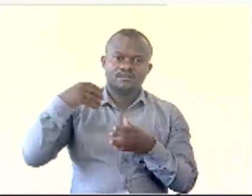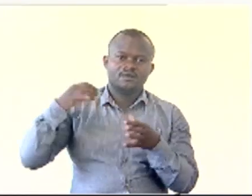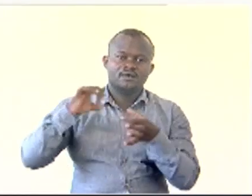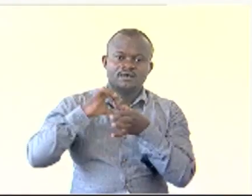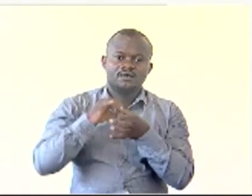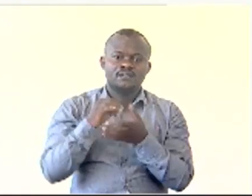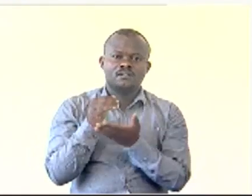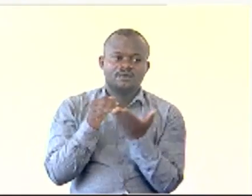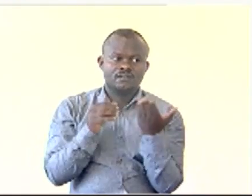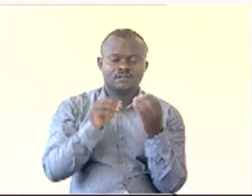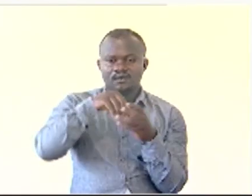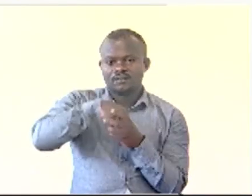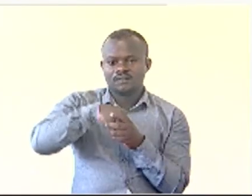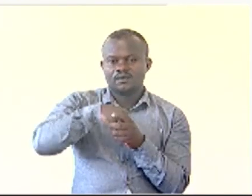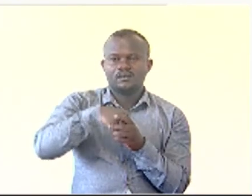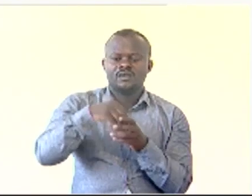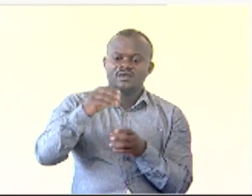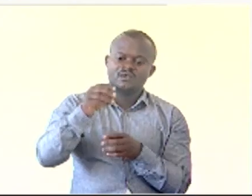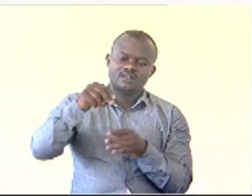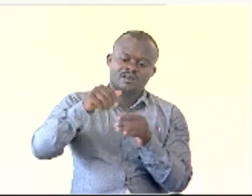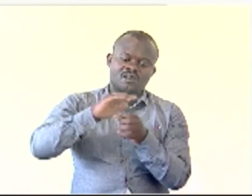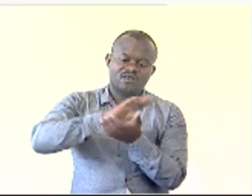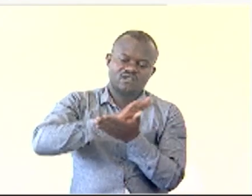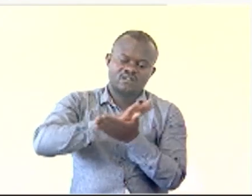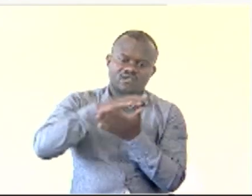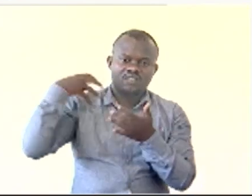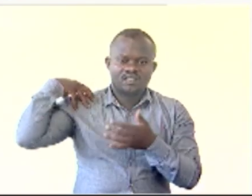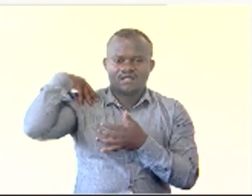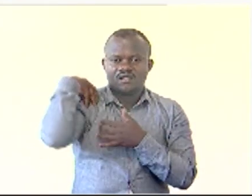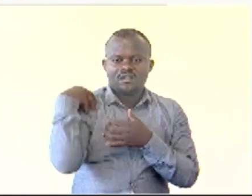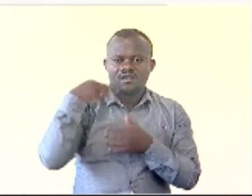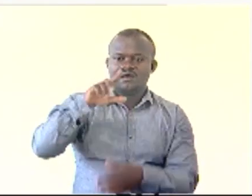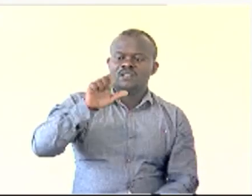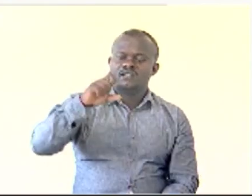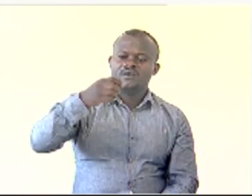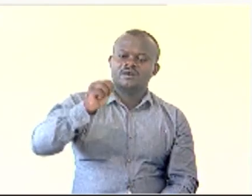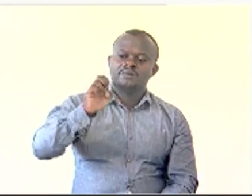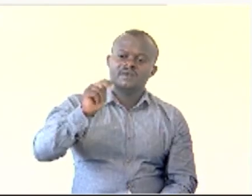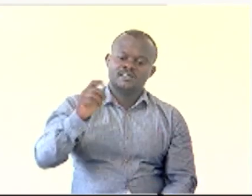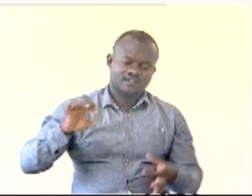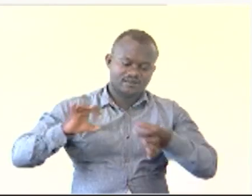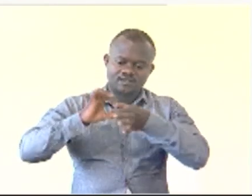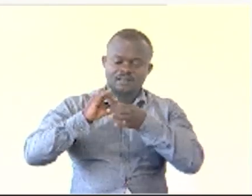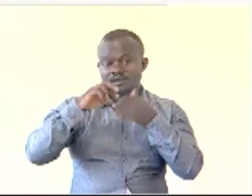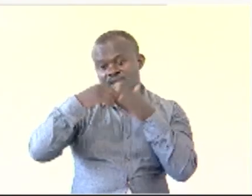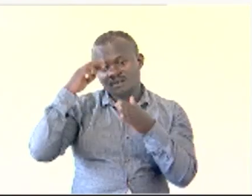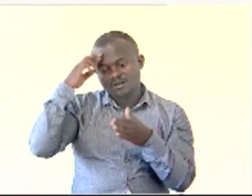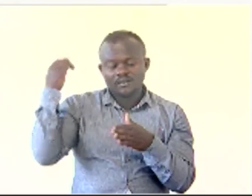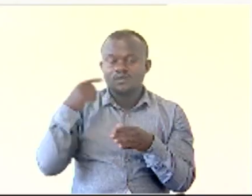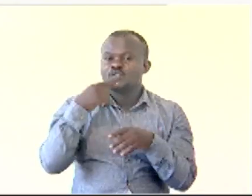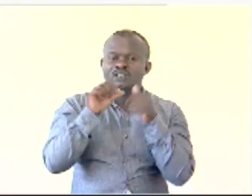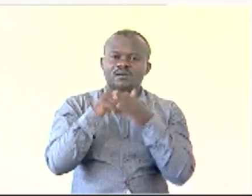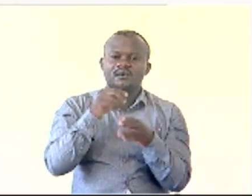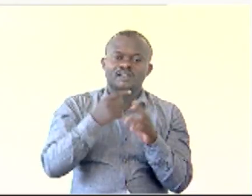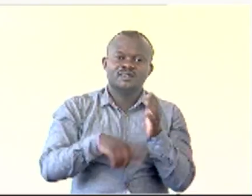are held in place by a ligament, which holds them together. So you remember I talked about what is a